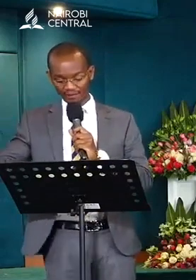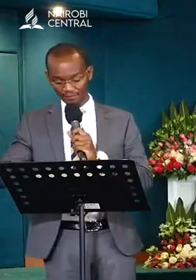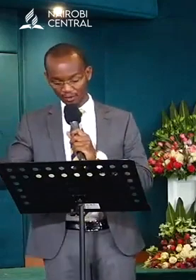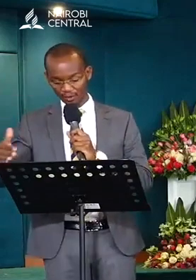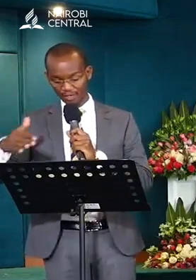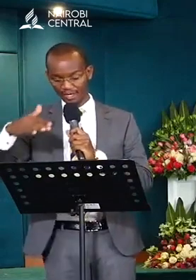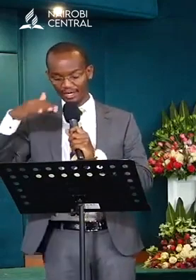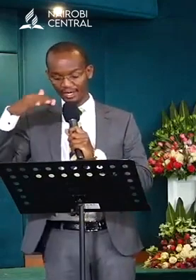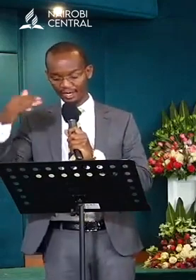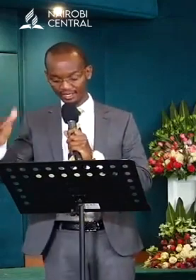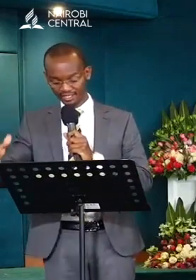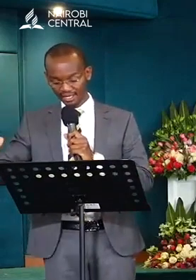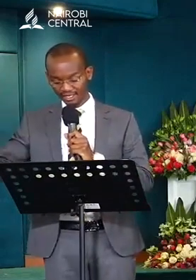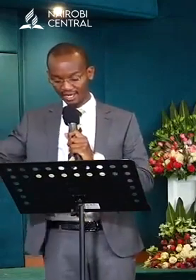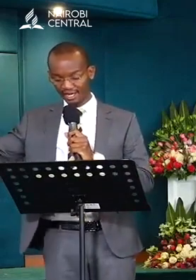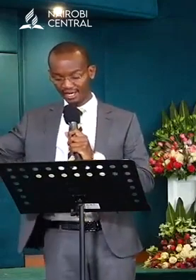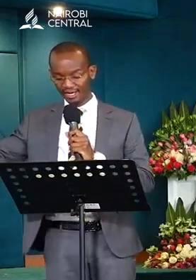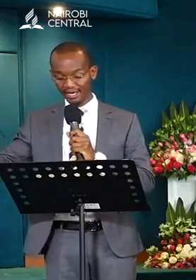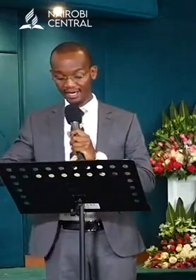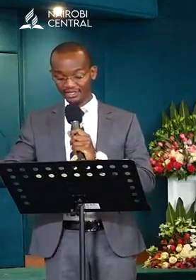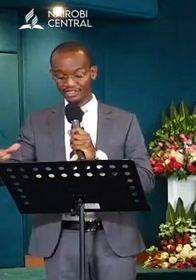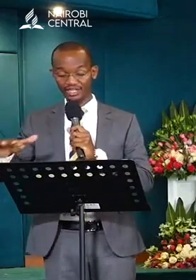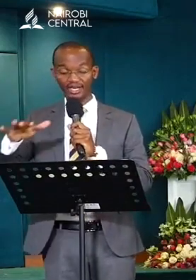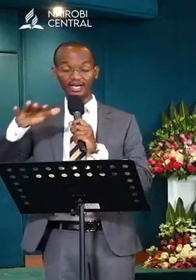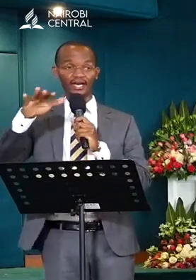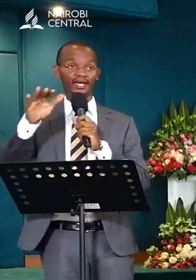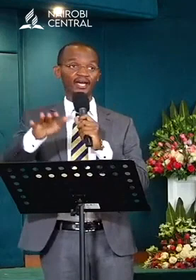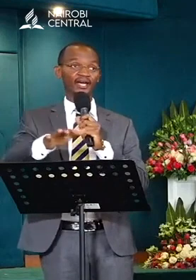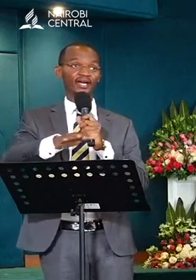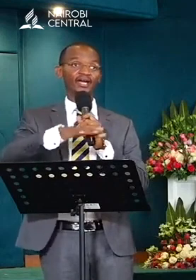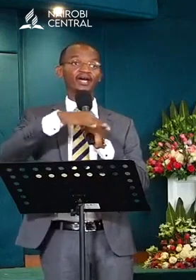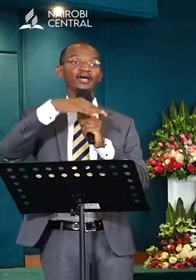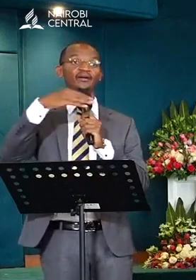Lest I forget